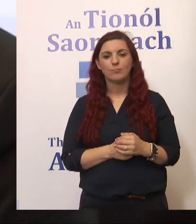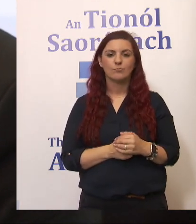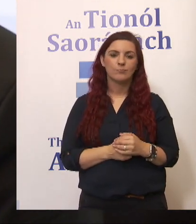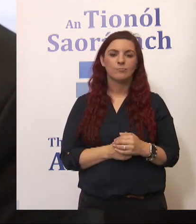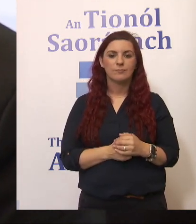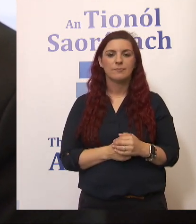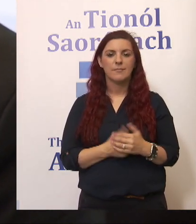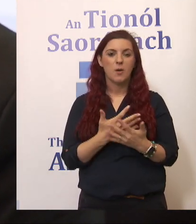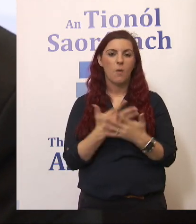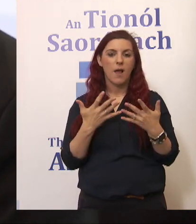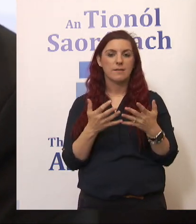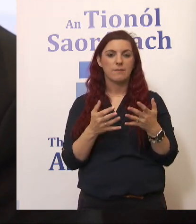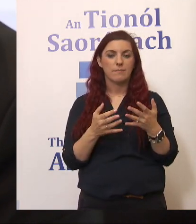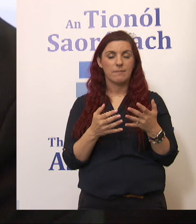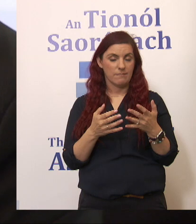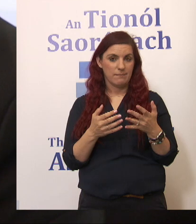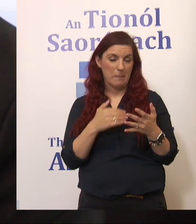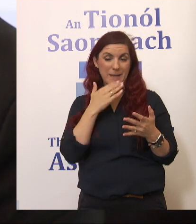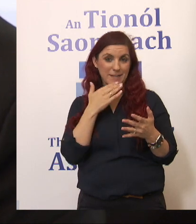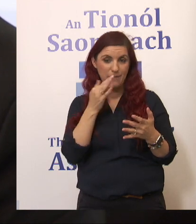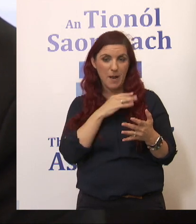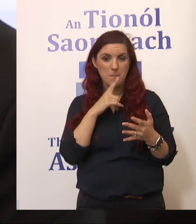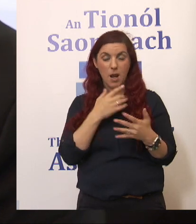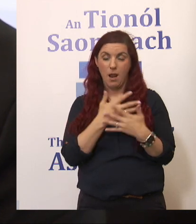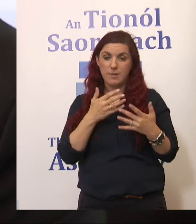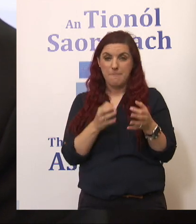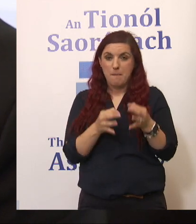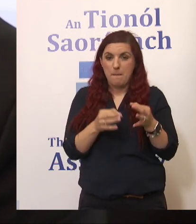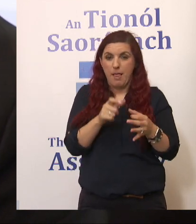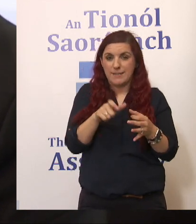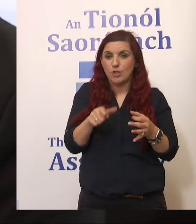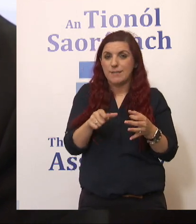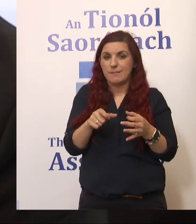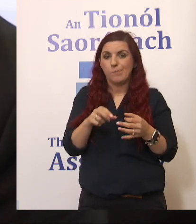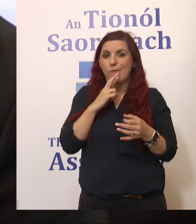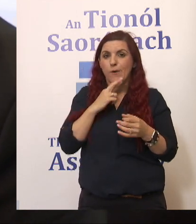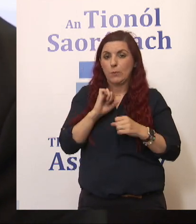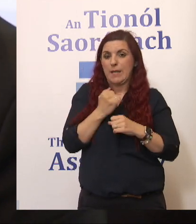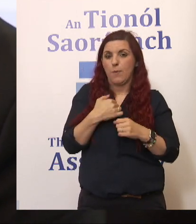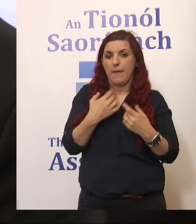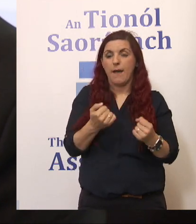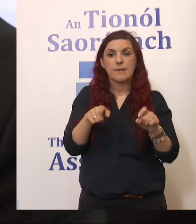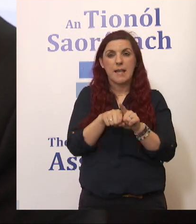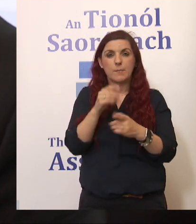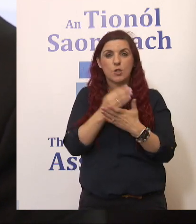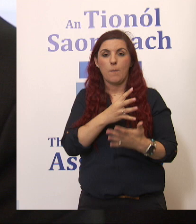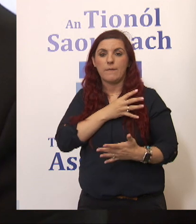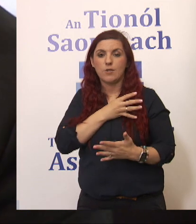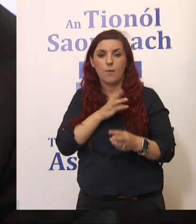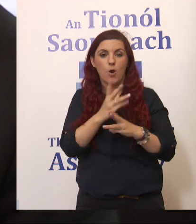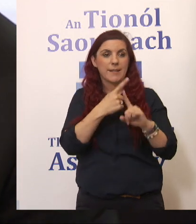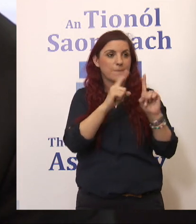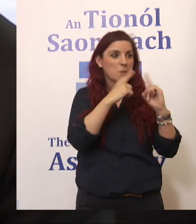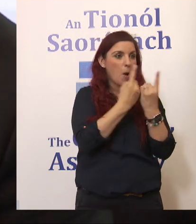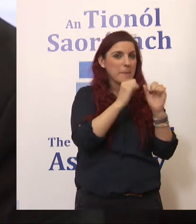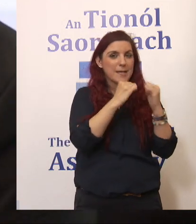lots of politicians are quite happy to keep what they have, and similarly, officials maybe working within departments and agencies are